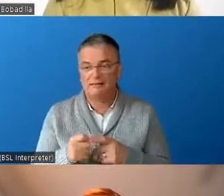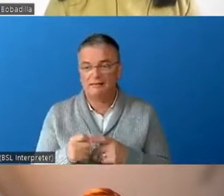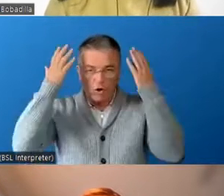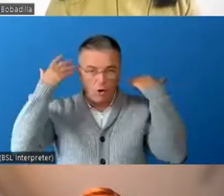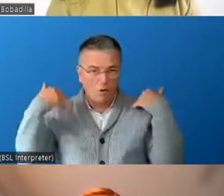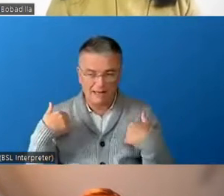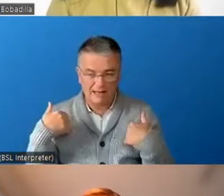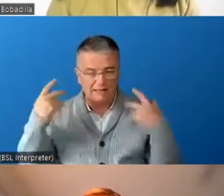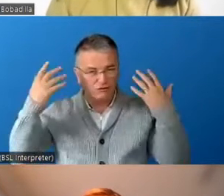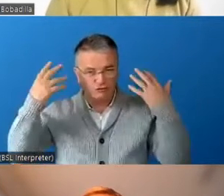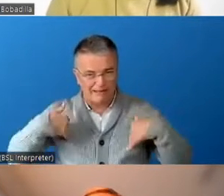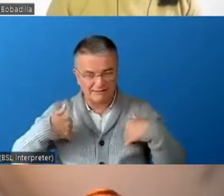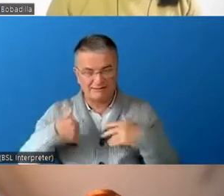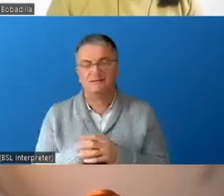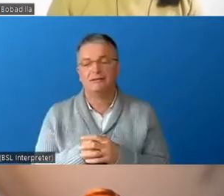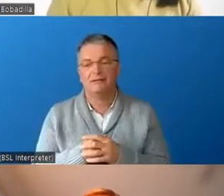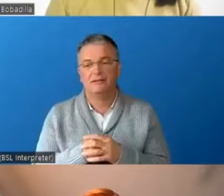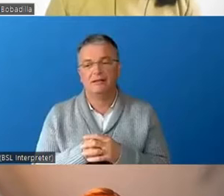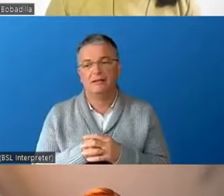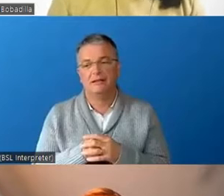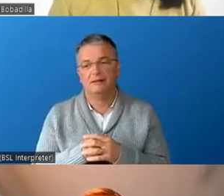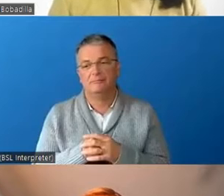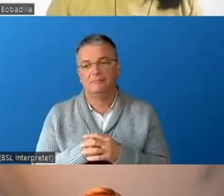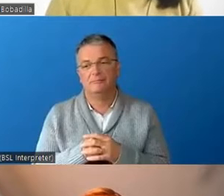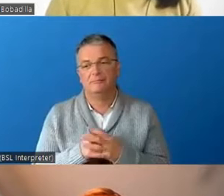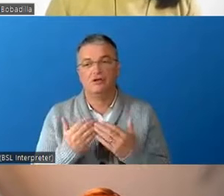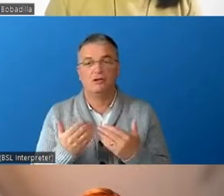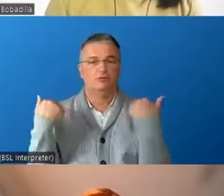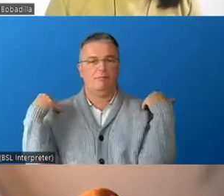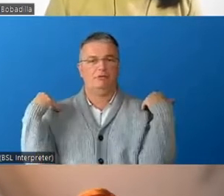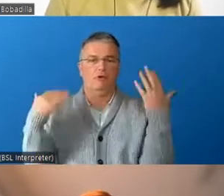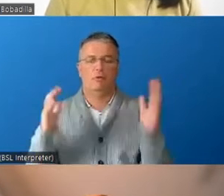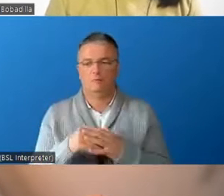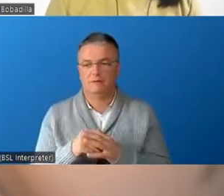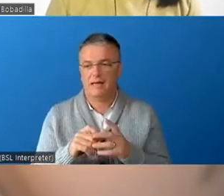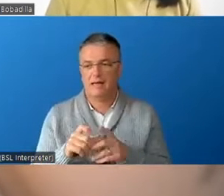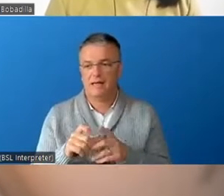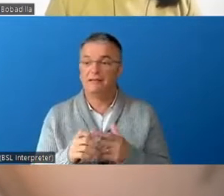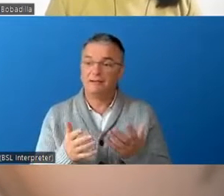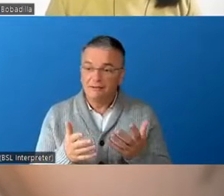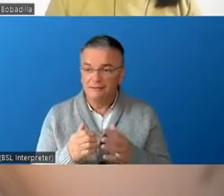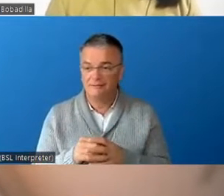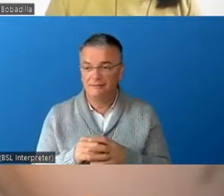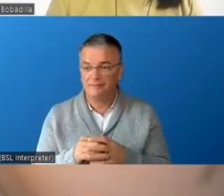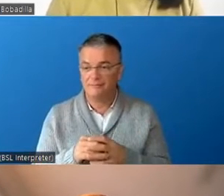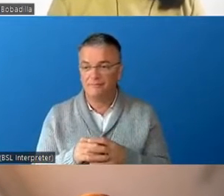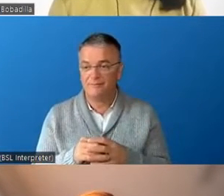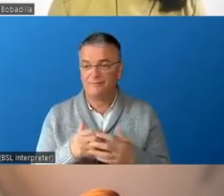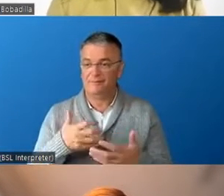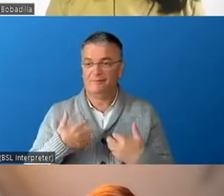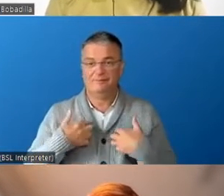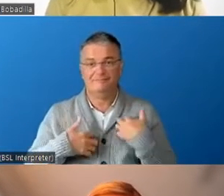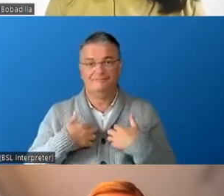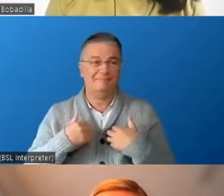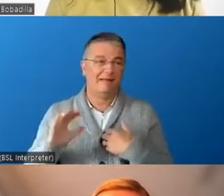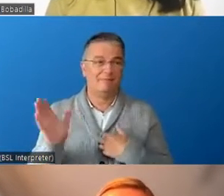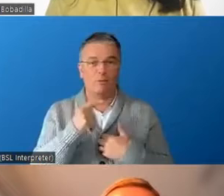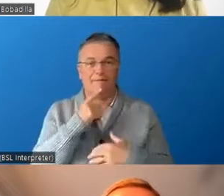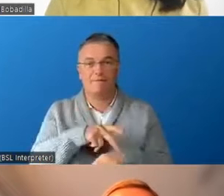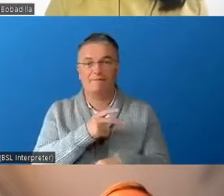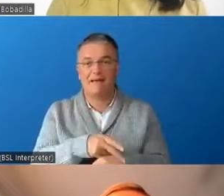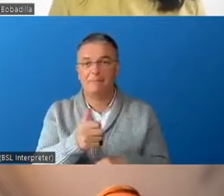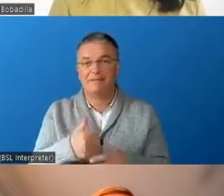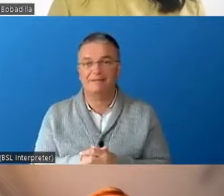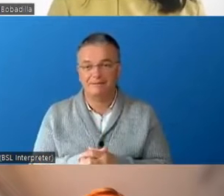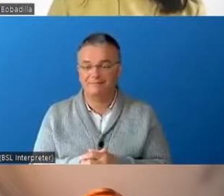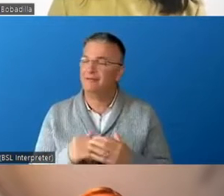hair, straight hair, just up to my shoulder. And yeah, good evening, everyone from the Philippines. Great.